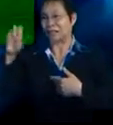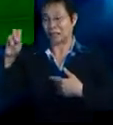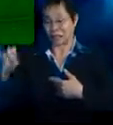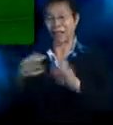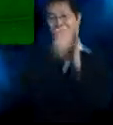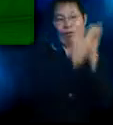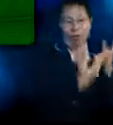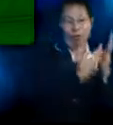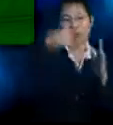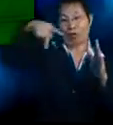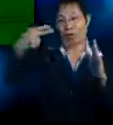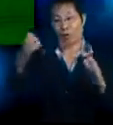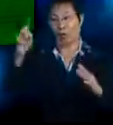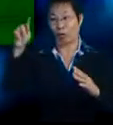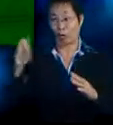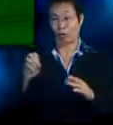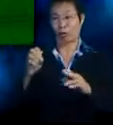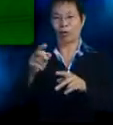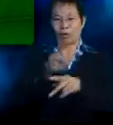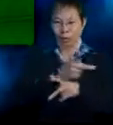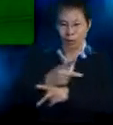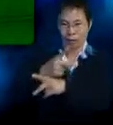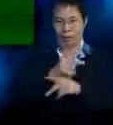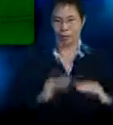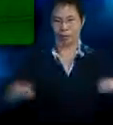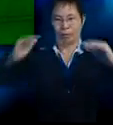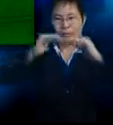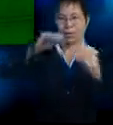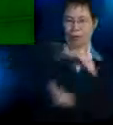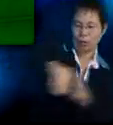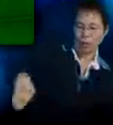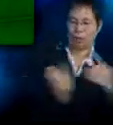The role of photosynthesis in maintaining a balanced ecosystem.